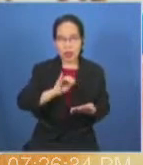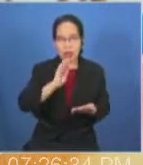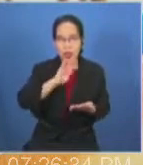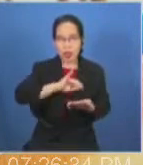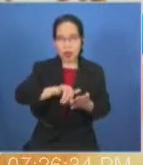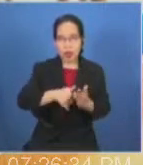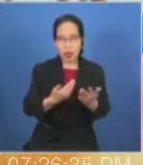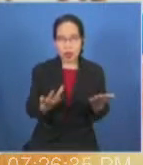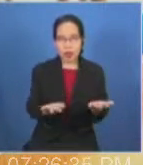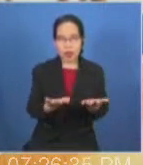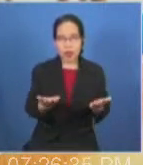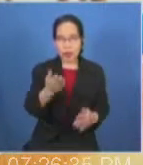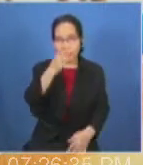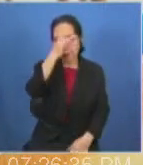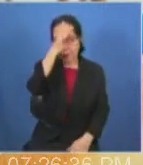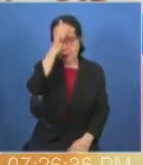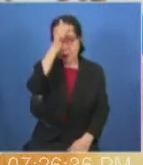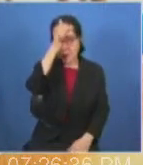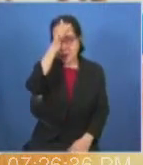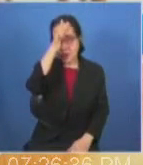What are the things contained here?